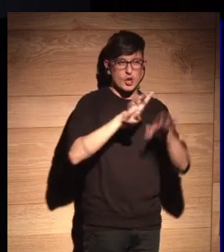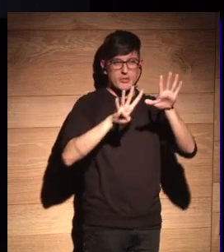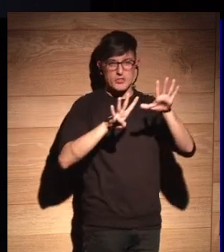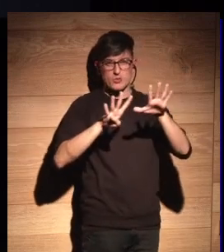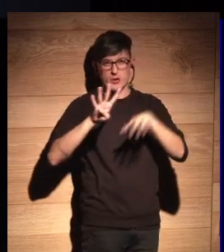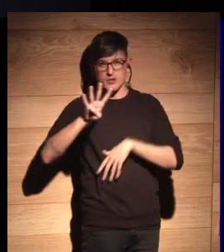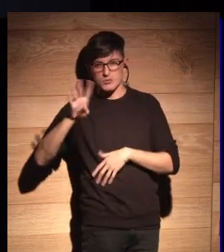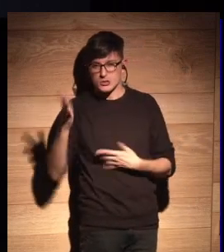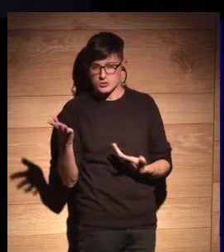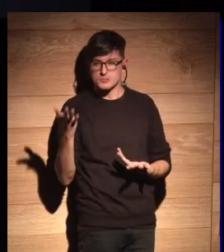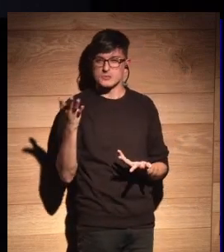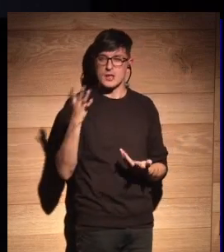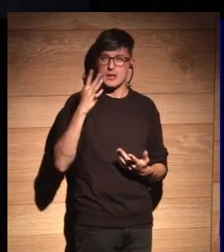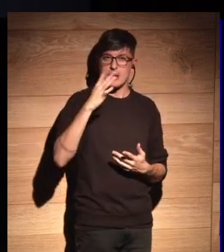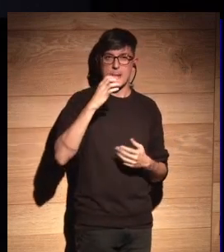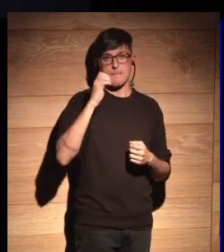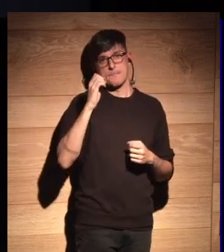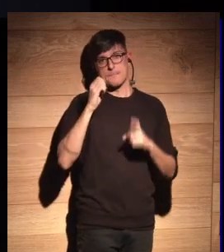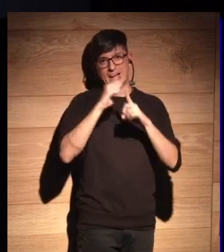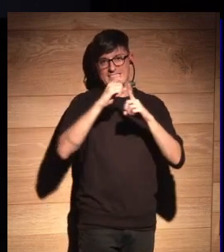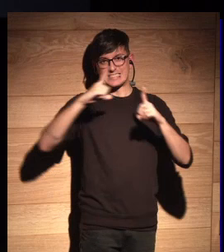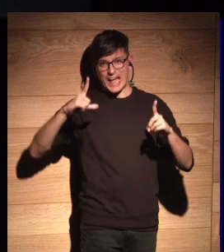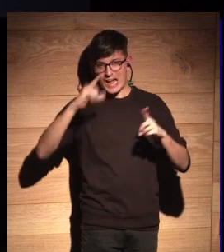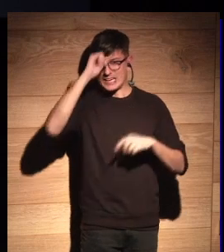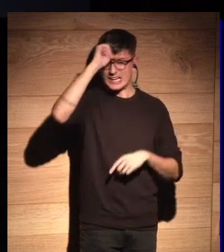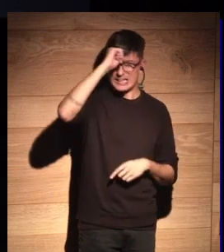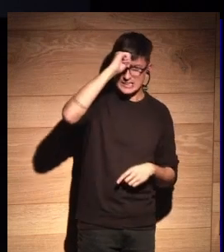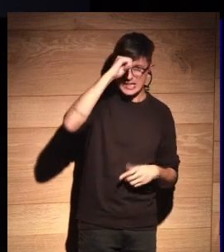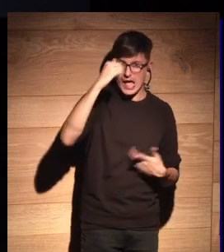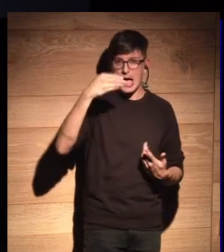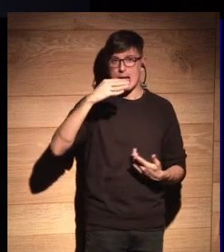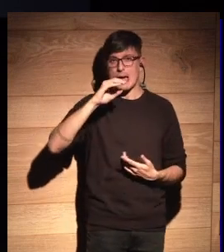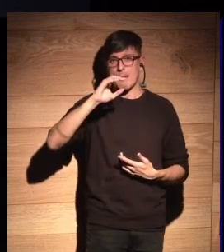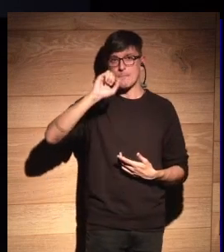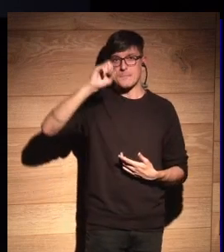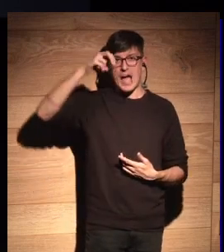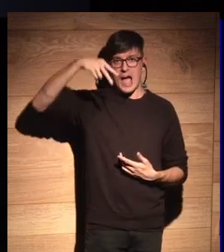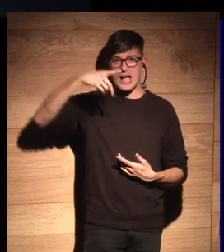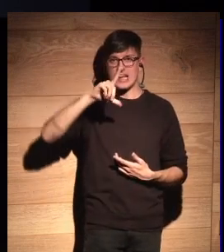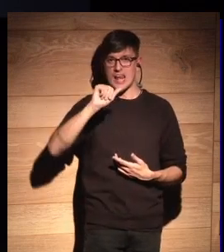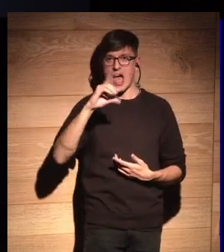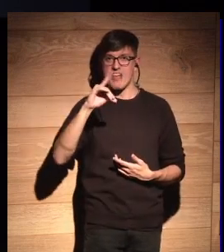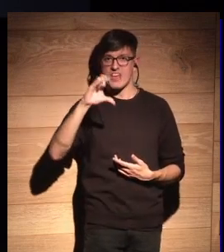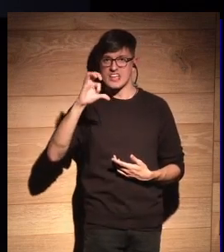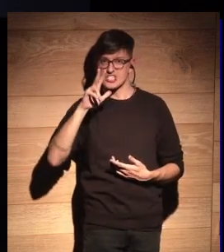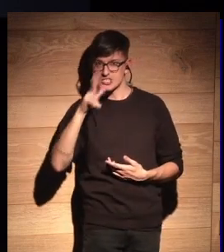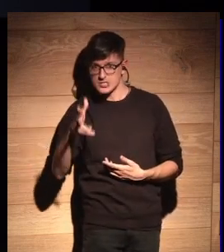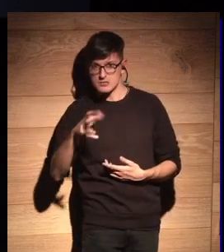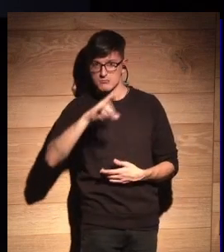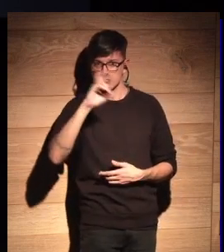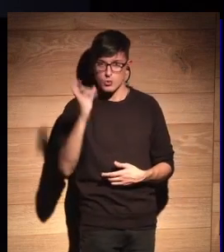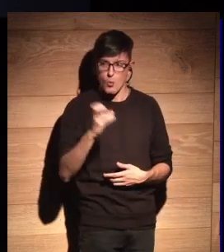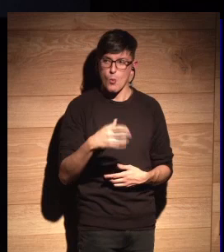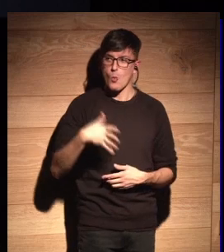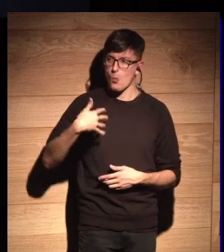to Bangladesh on the train. So this is also an experience, I can imagine, during these times, especially. It